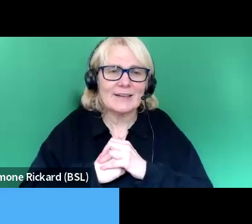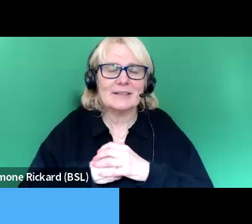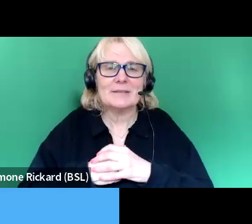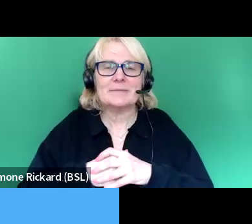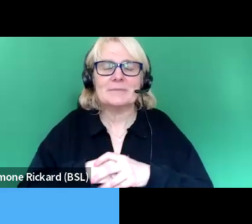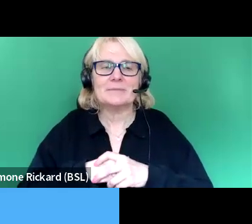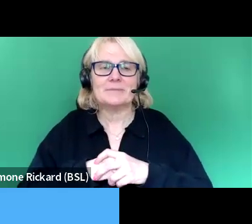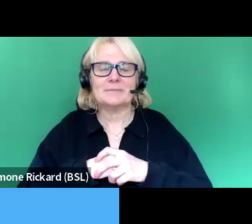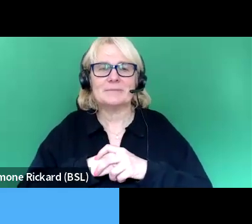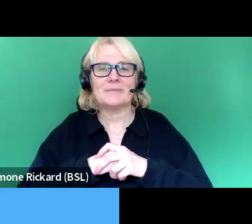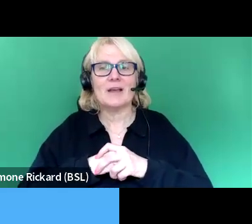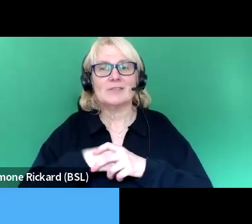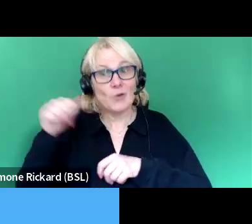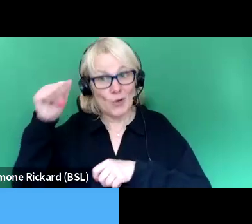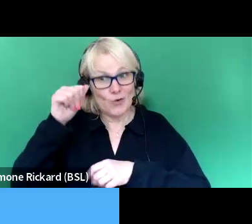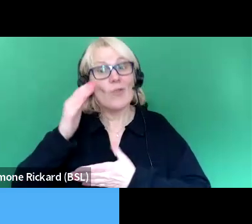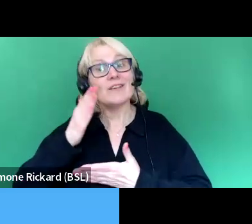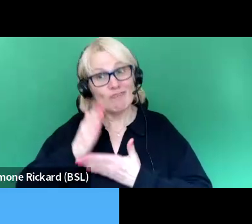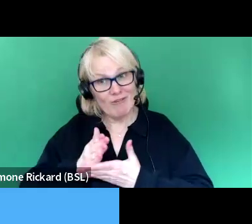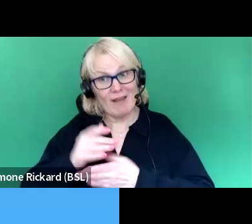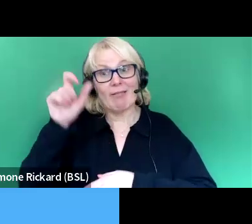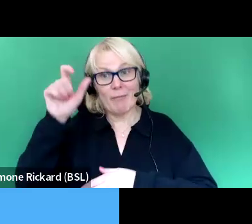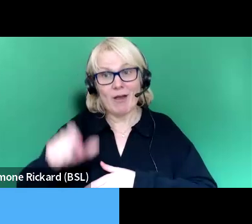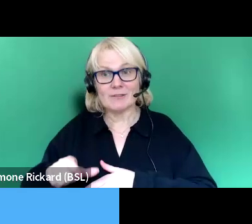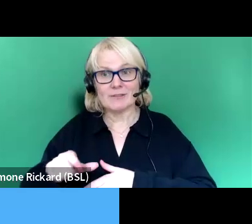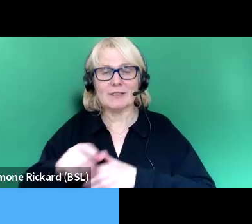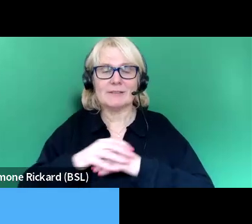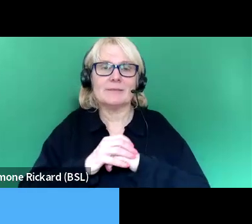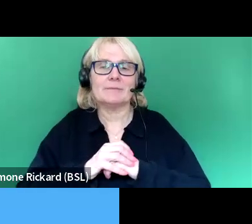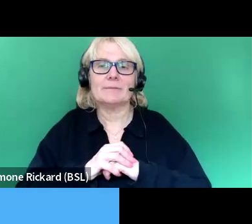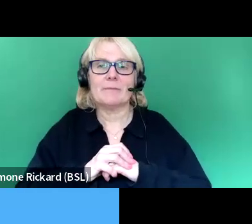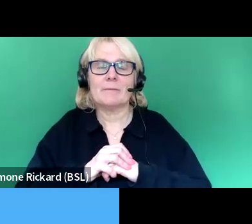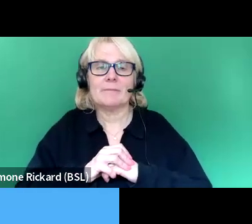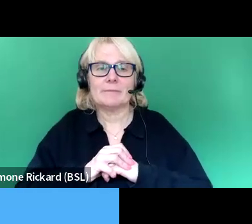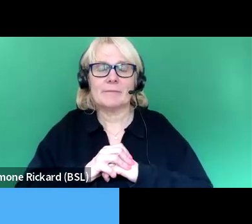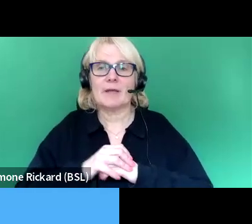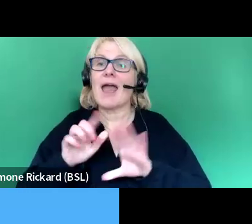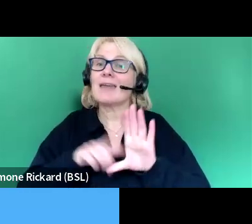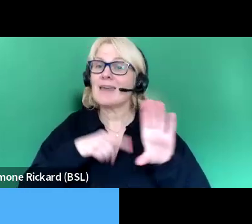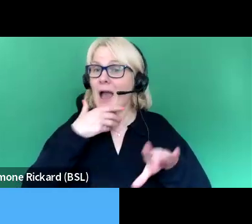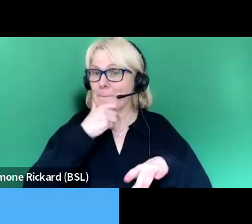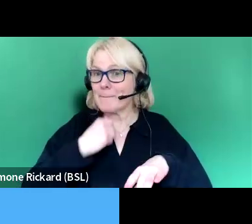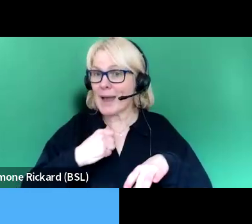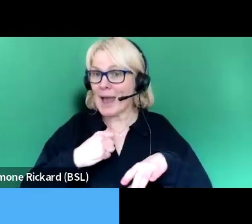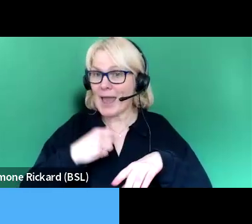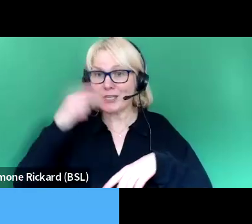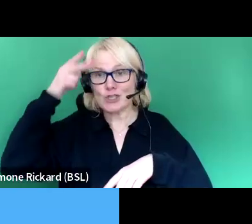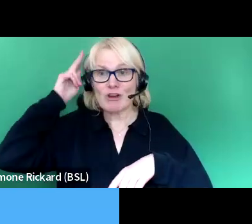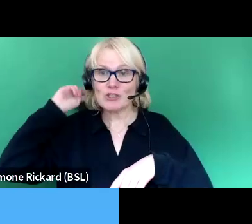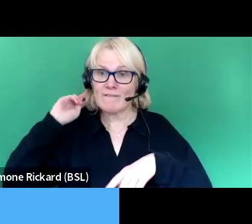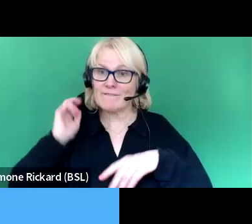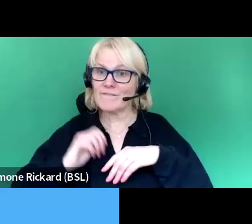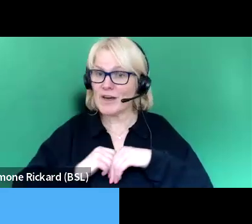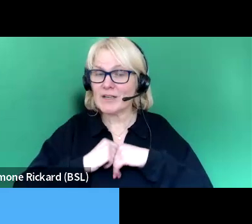real person who has a really good career as a result of this. It was a young man who was neurodiverse,